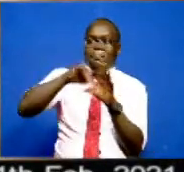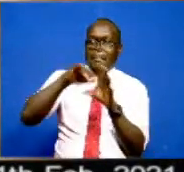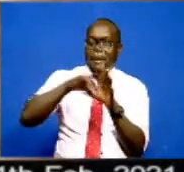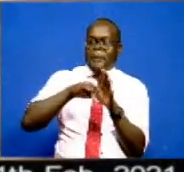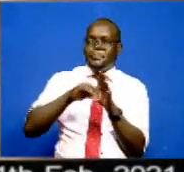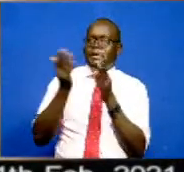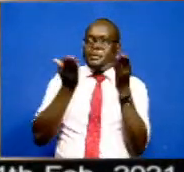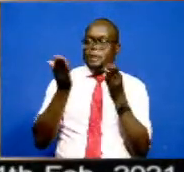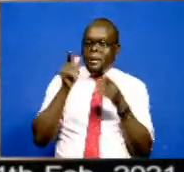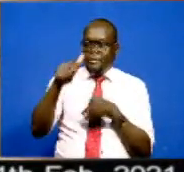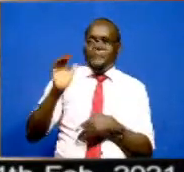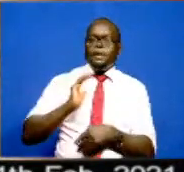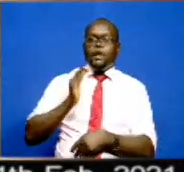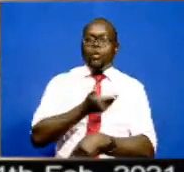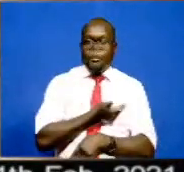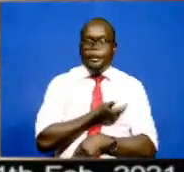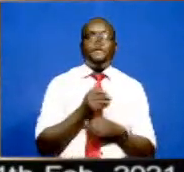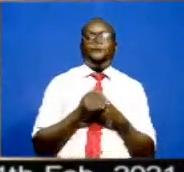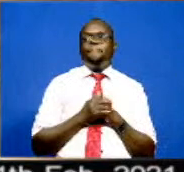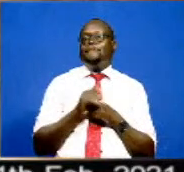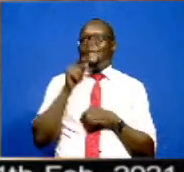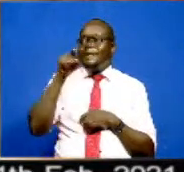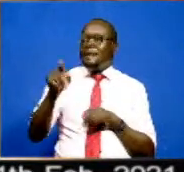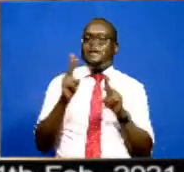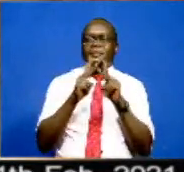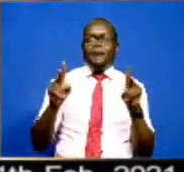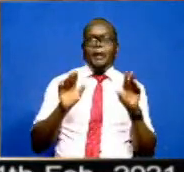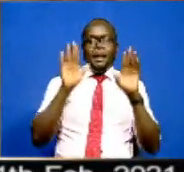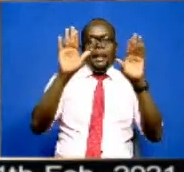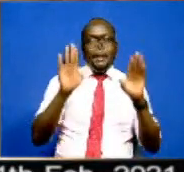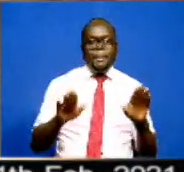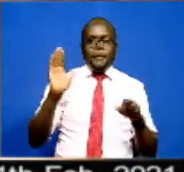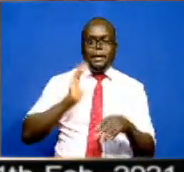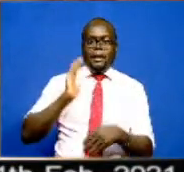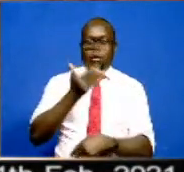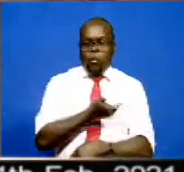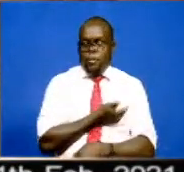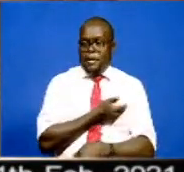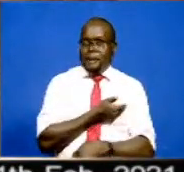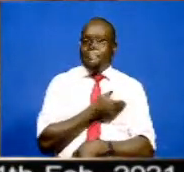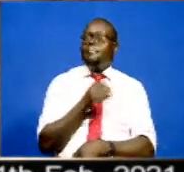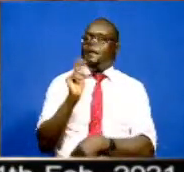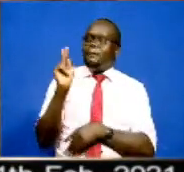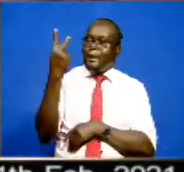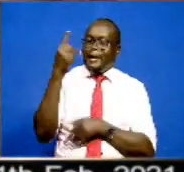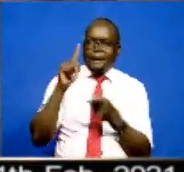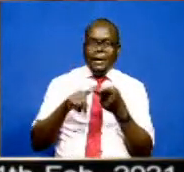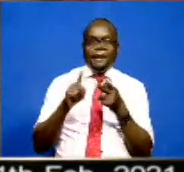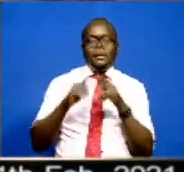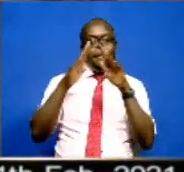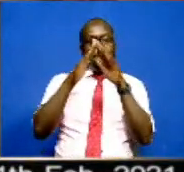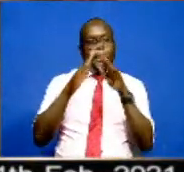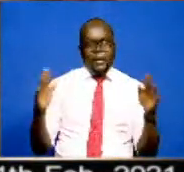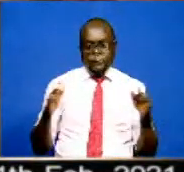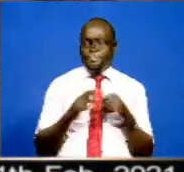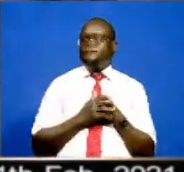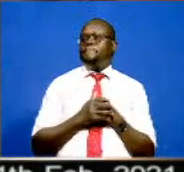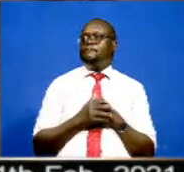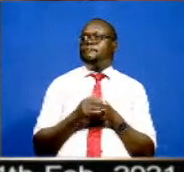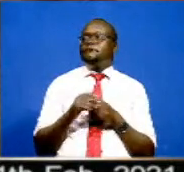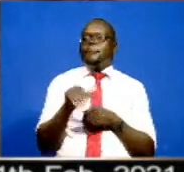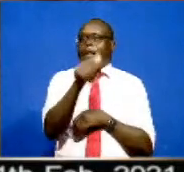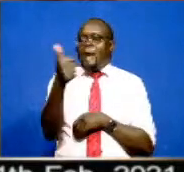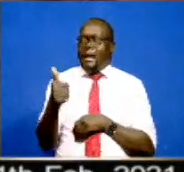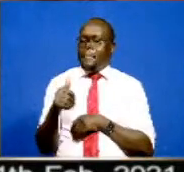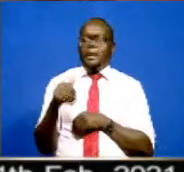to serve in this committee, Mr. Speaker. This is a very important committee for this country and for this House, Mr. Speaker. All other